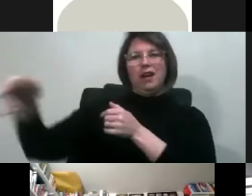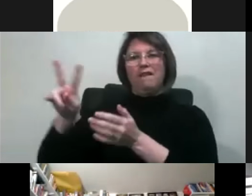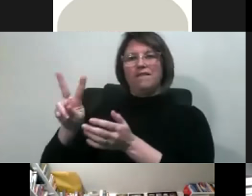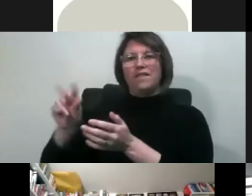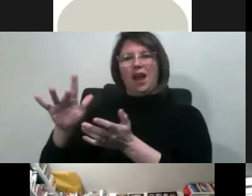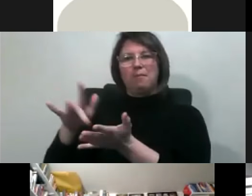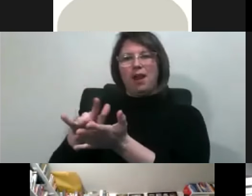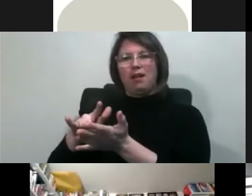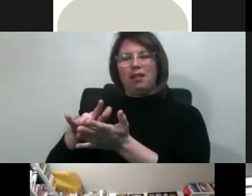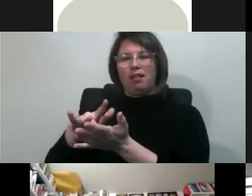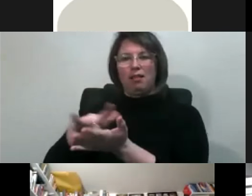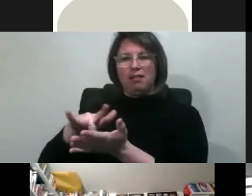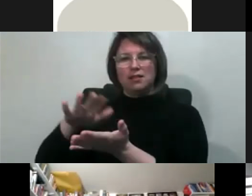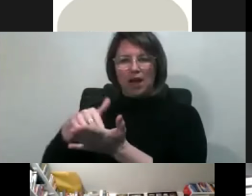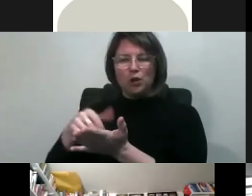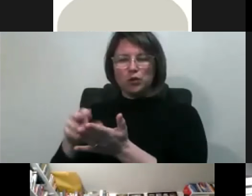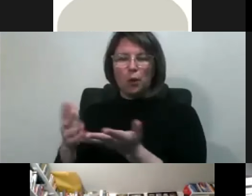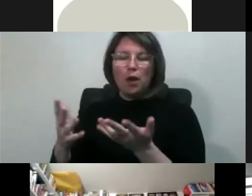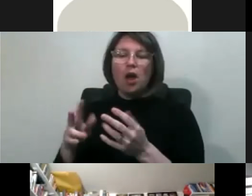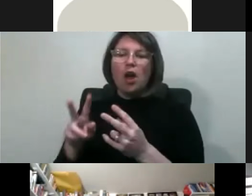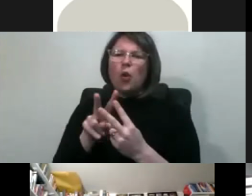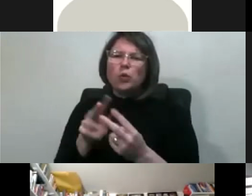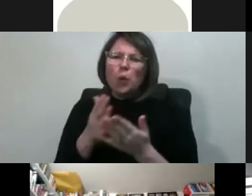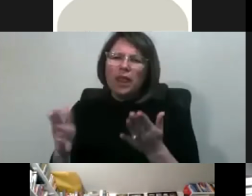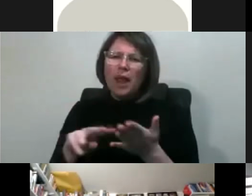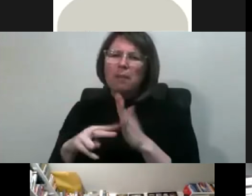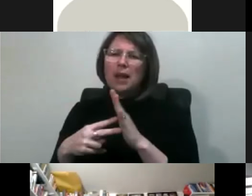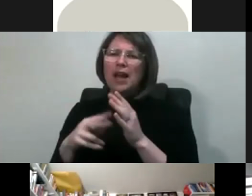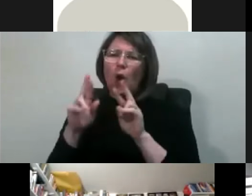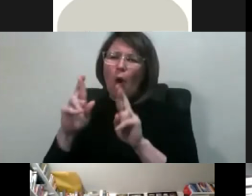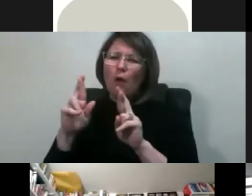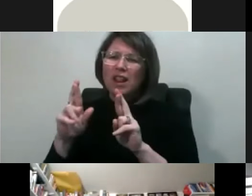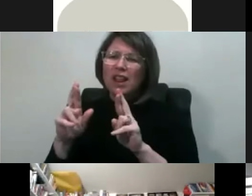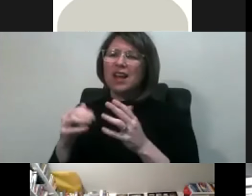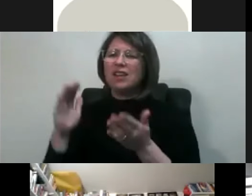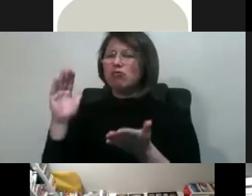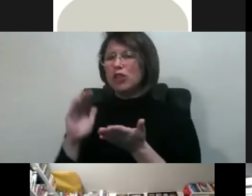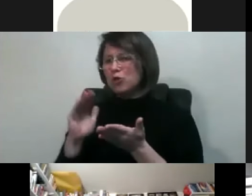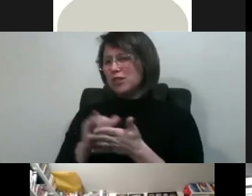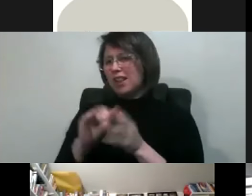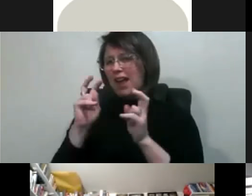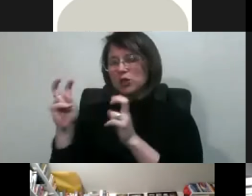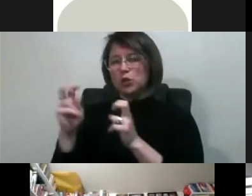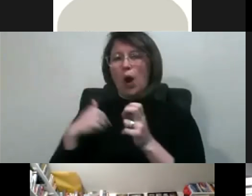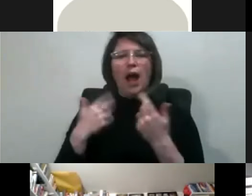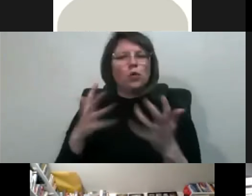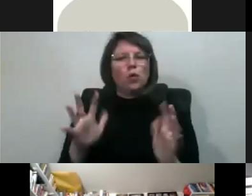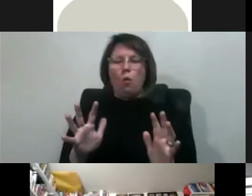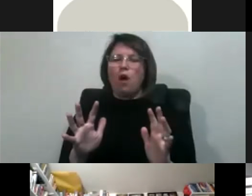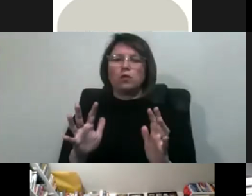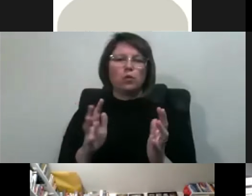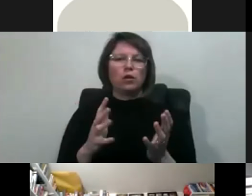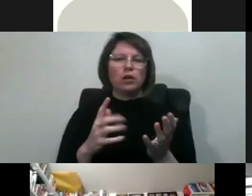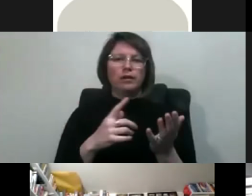things, we are hopeful that we are alleviating that issue. And then I think, I don't want to speak for the